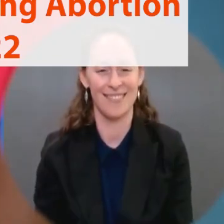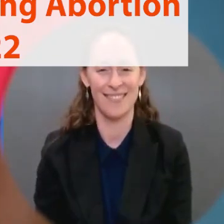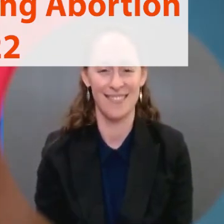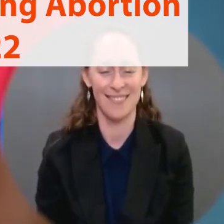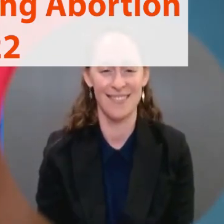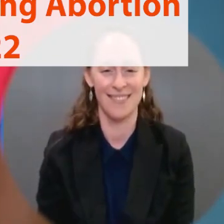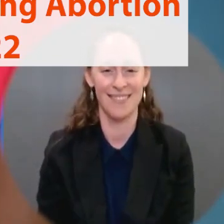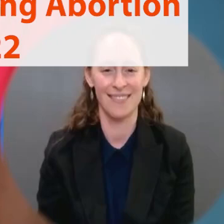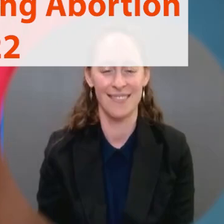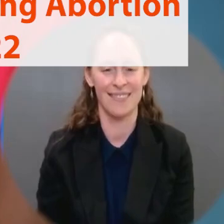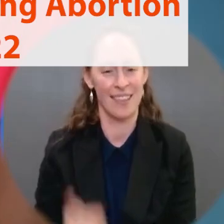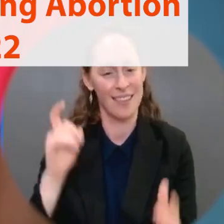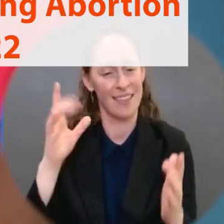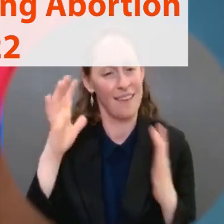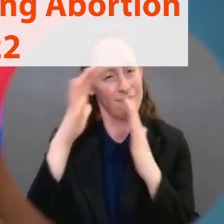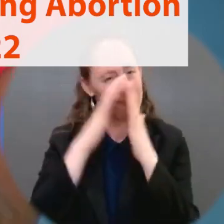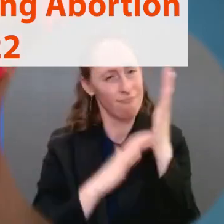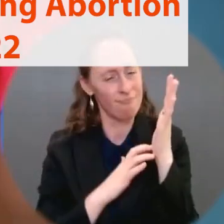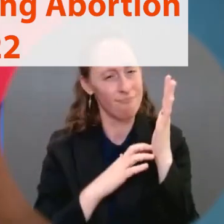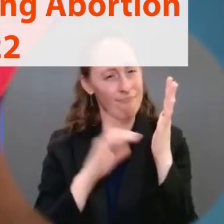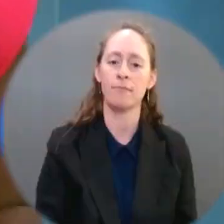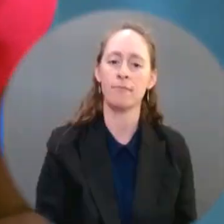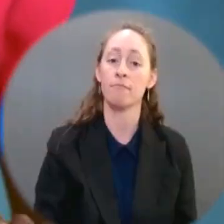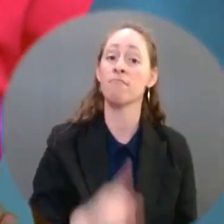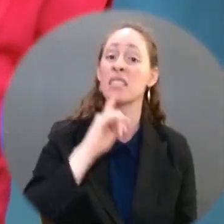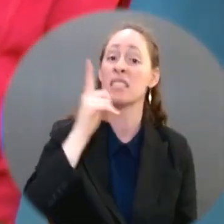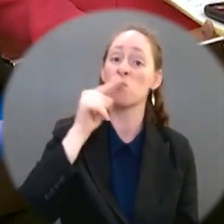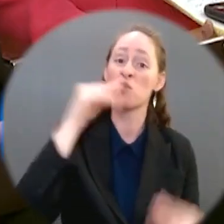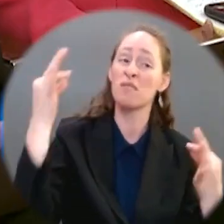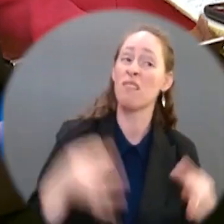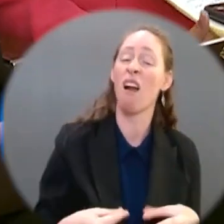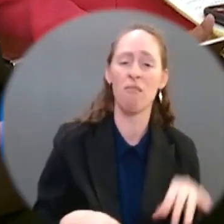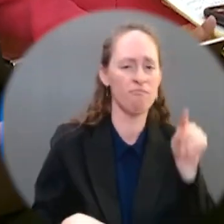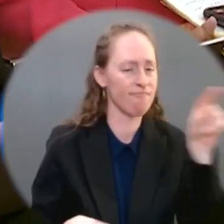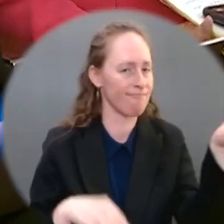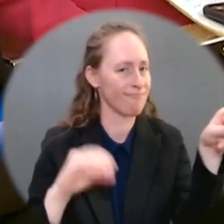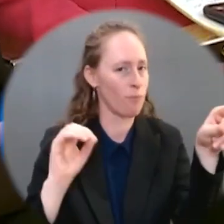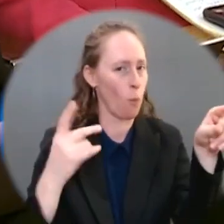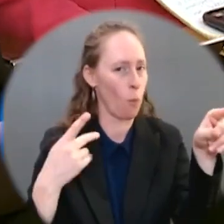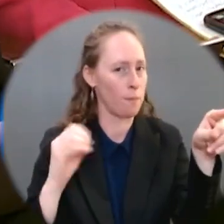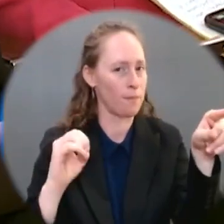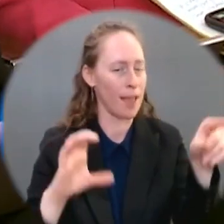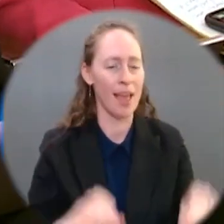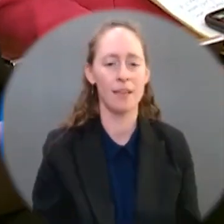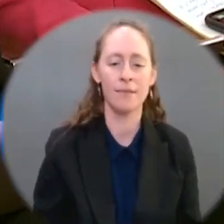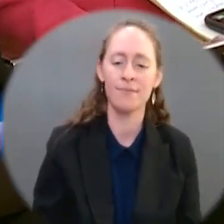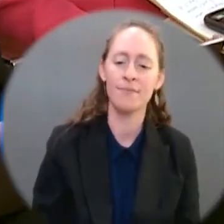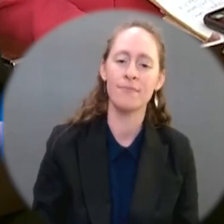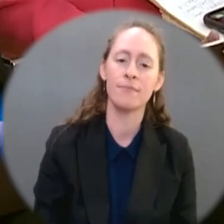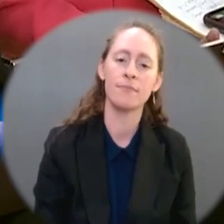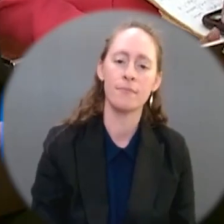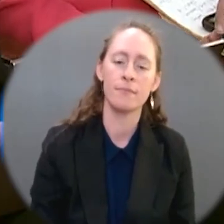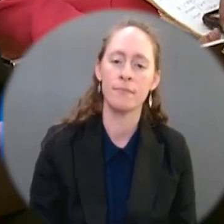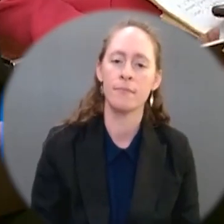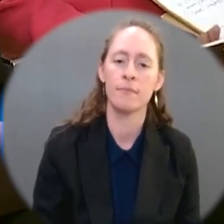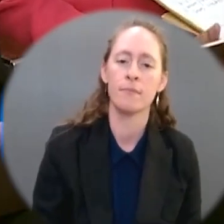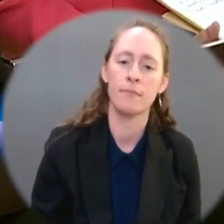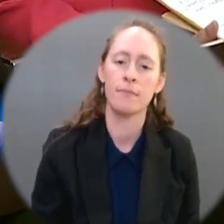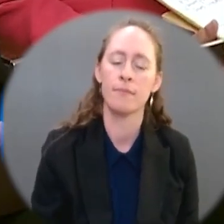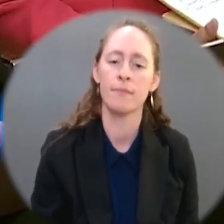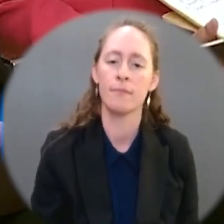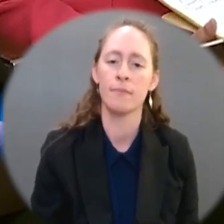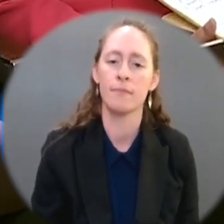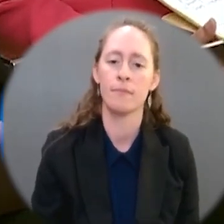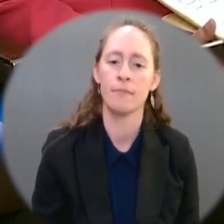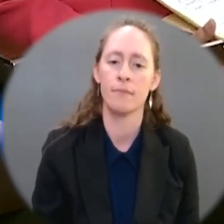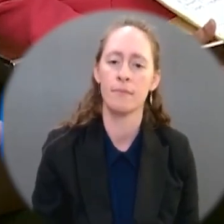what was said, and in what complete context. So the president has talked obviously a lot about his support for a free and independent media, and I'm sort of wondering why